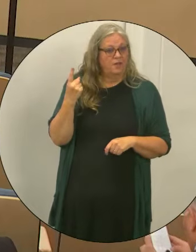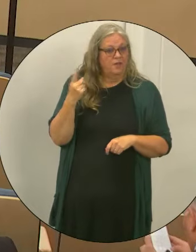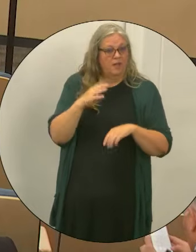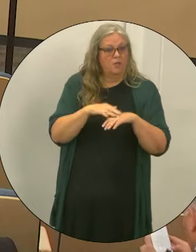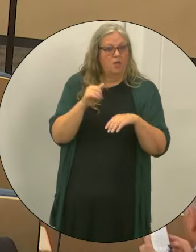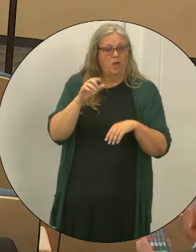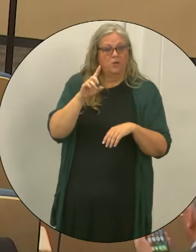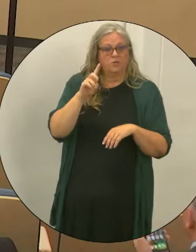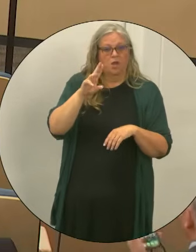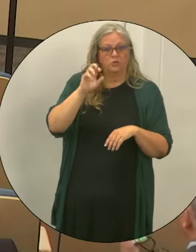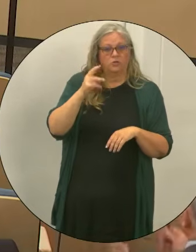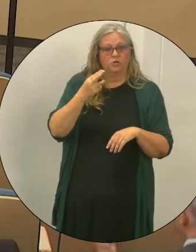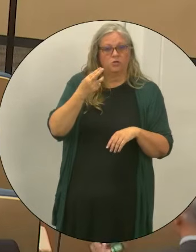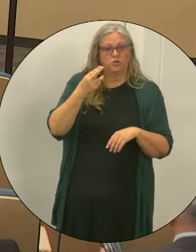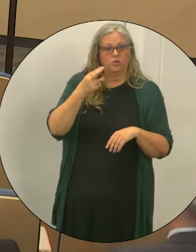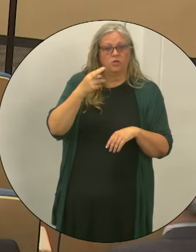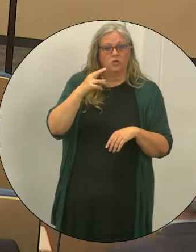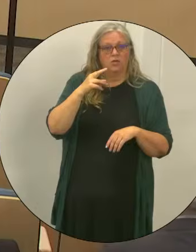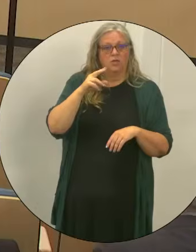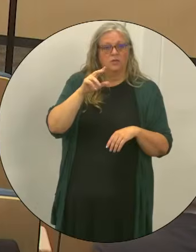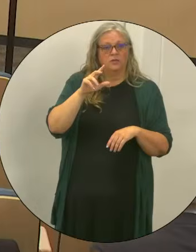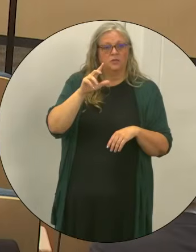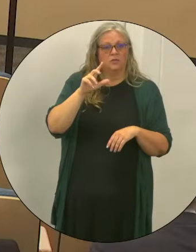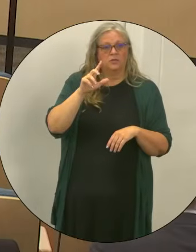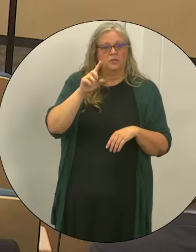Dr. Howell Shaw.